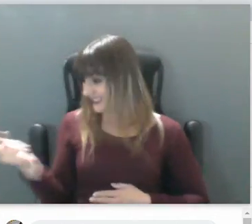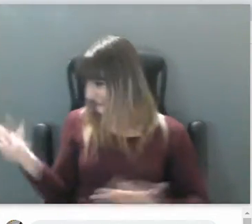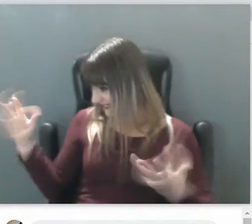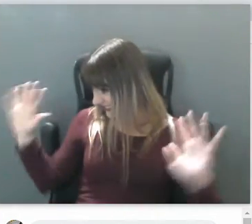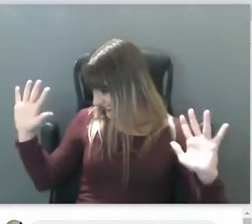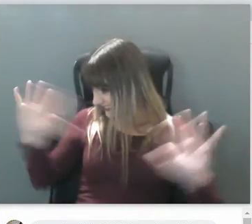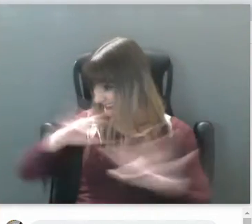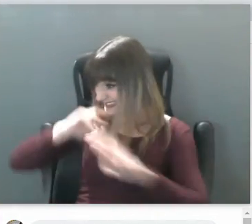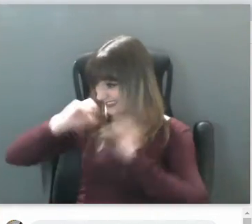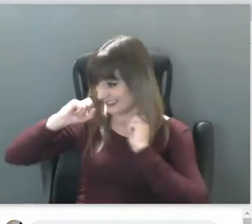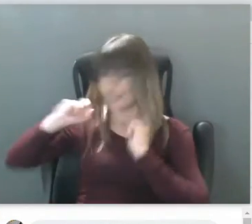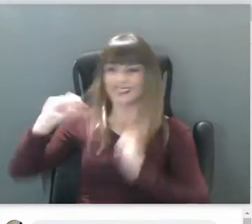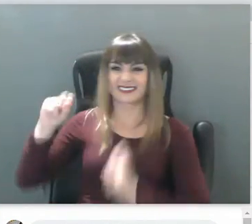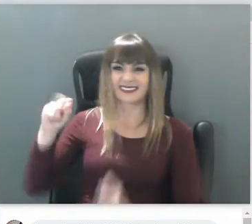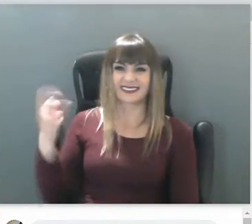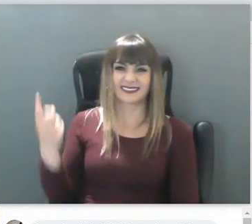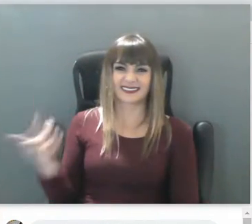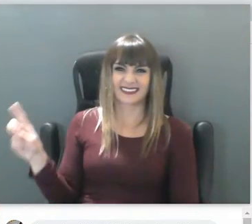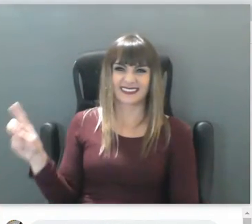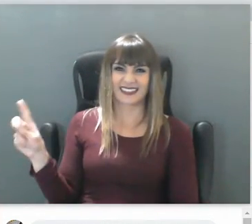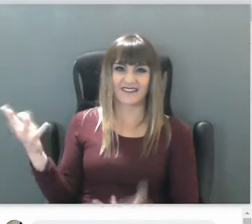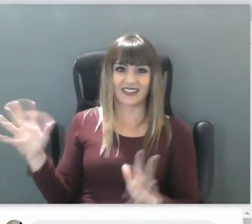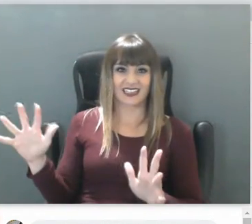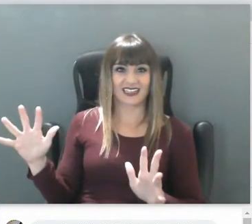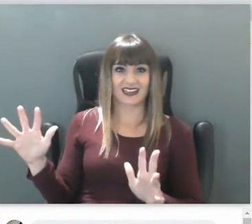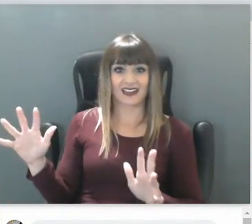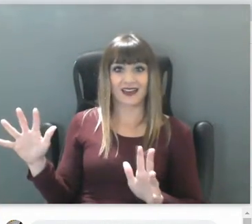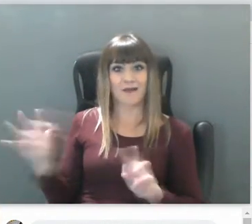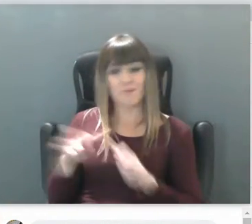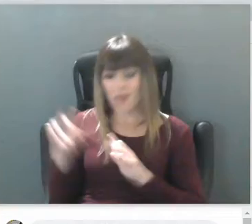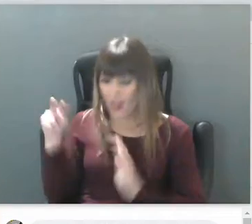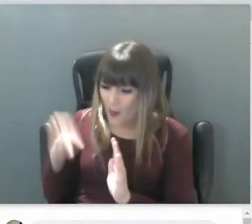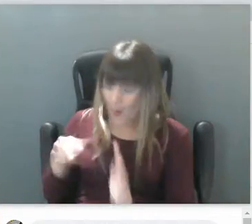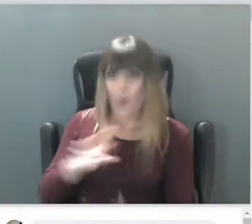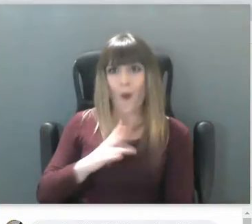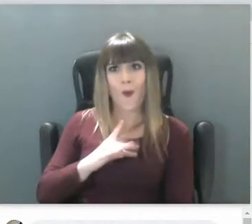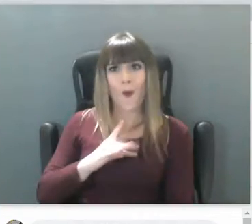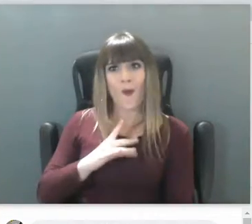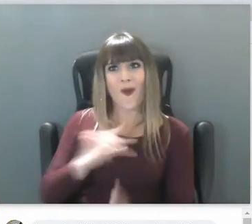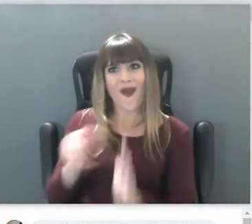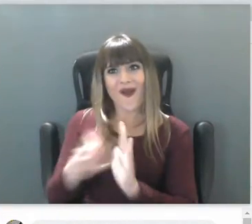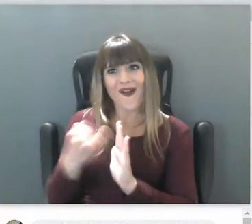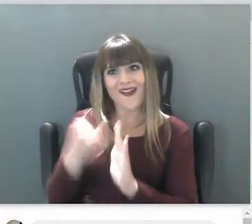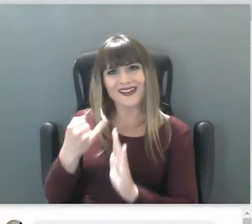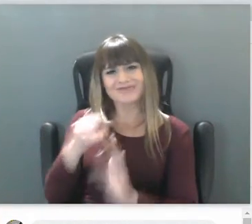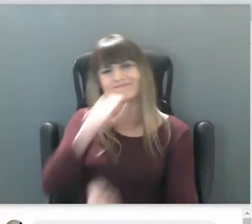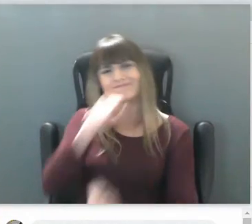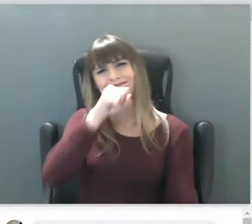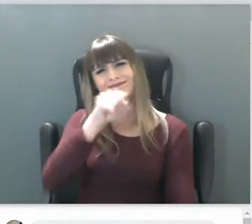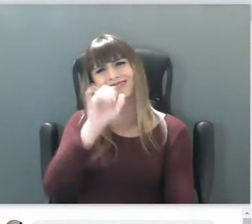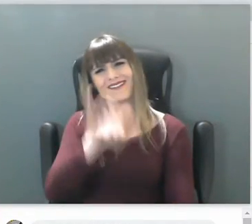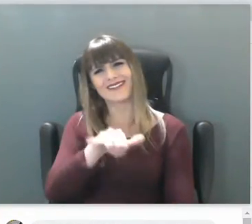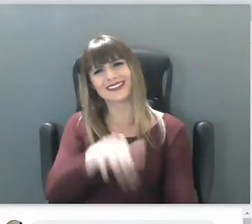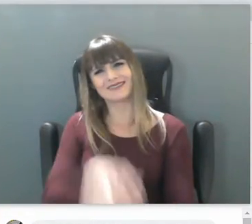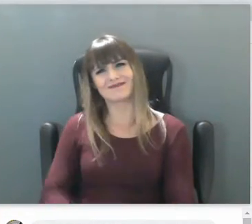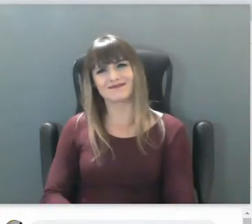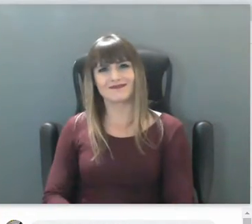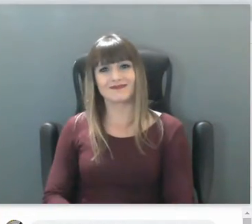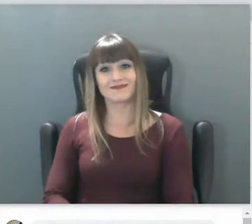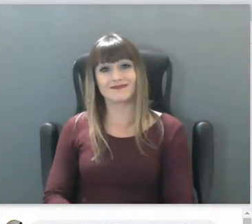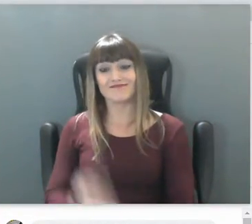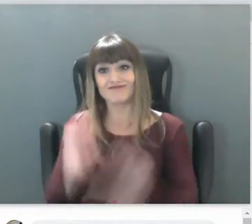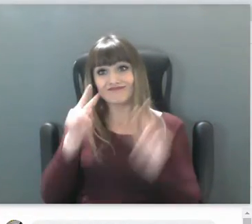done. But hey, check out all this really cool artwork. I love it. So look at that,